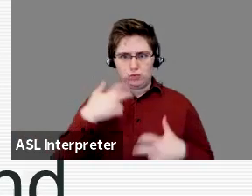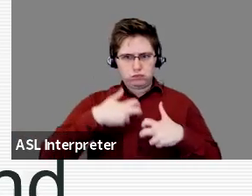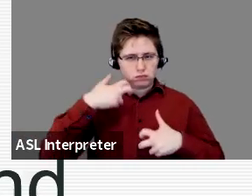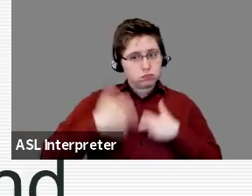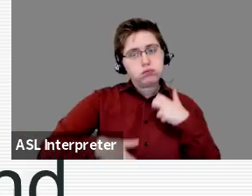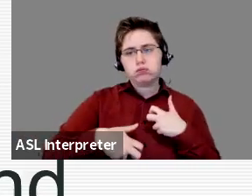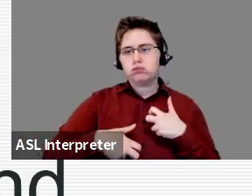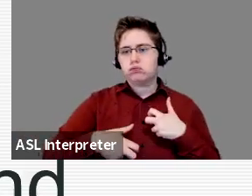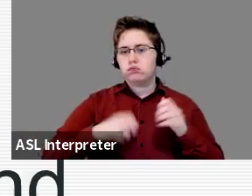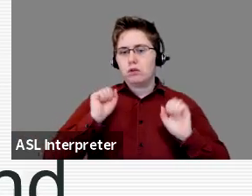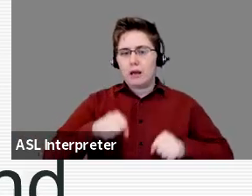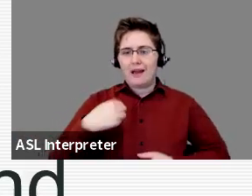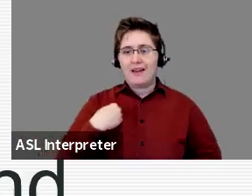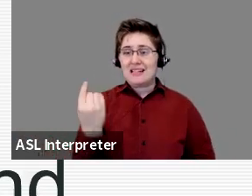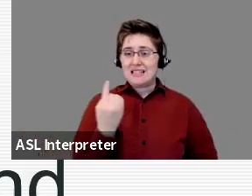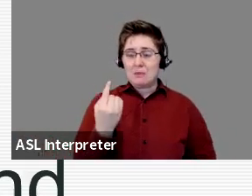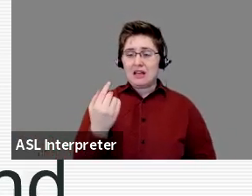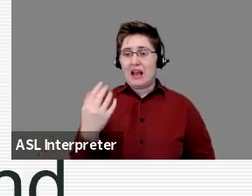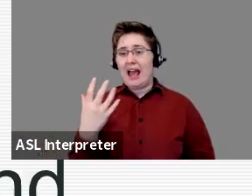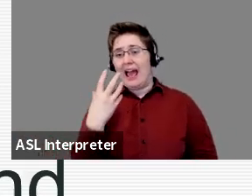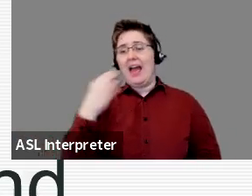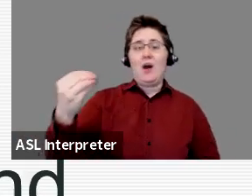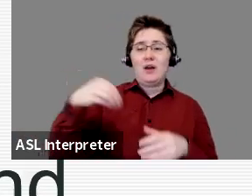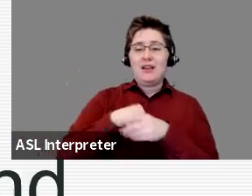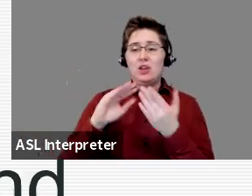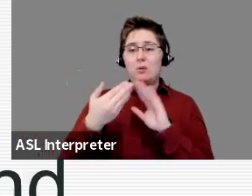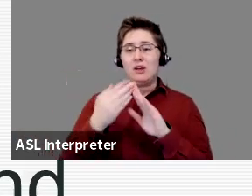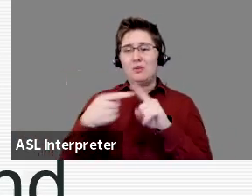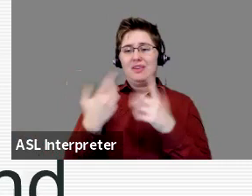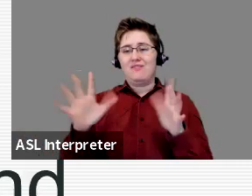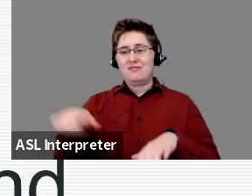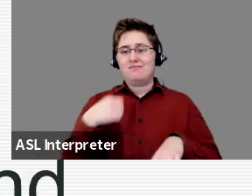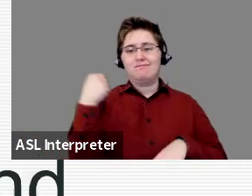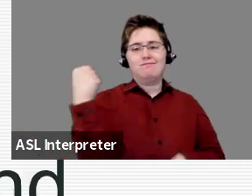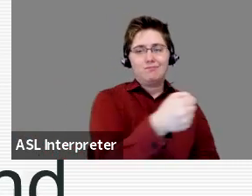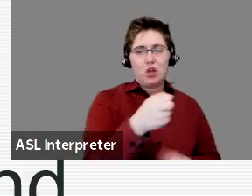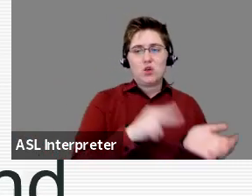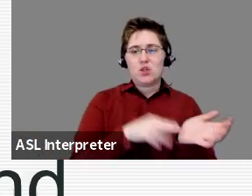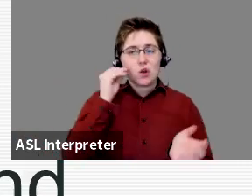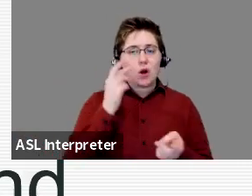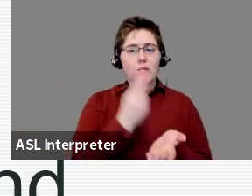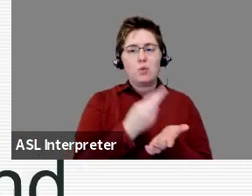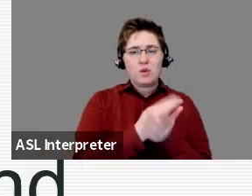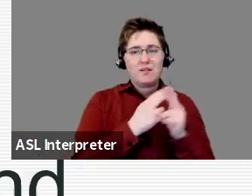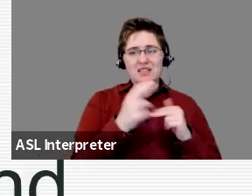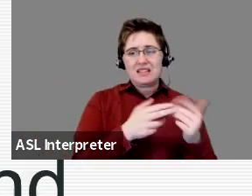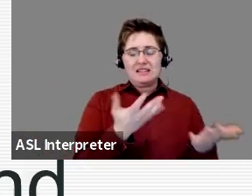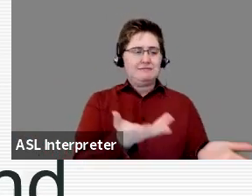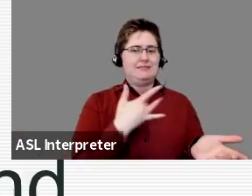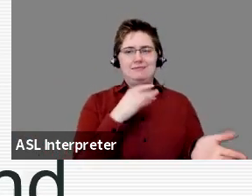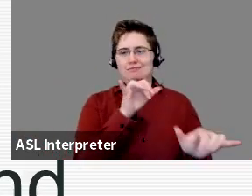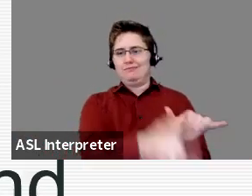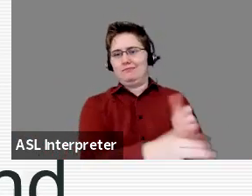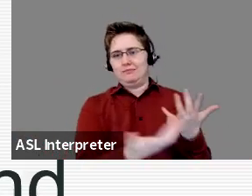can be to get somebody out and back into the community once they've gone to a nursing home or a rehab facility. And so the fact that